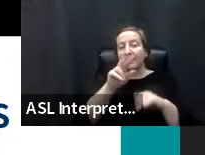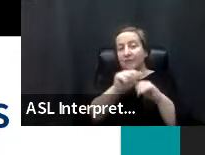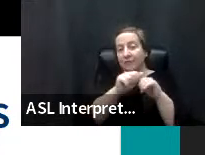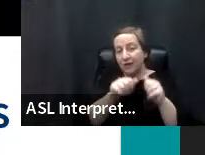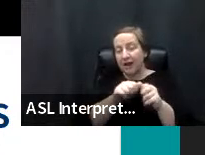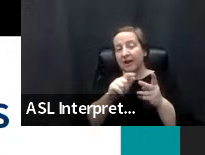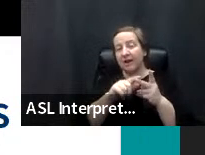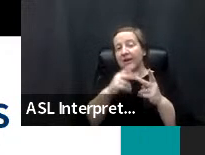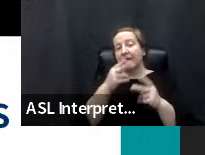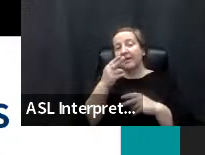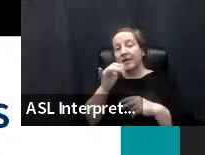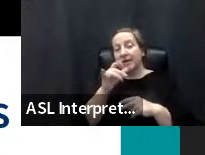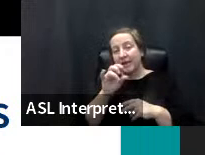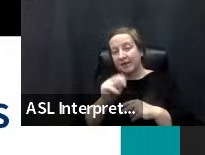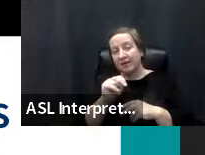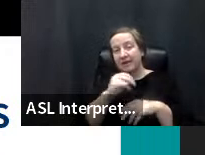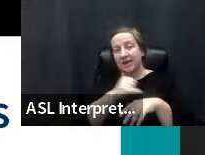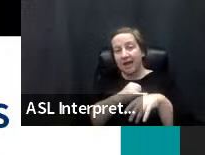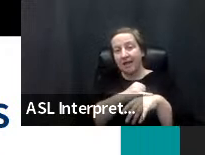Island and Marine Drive,